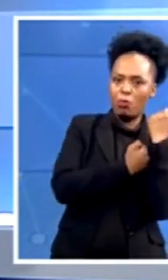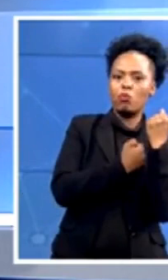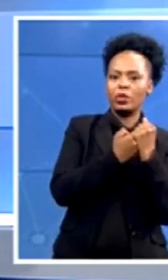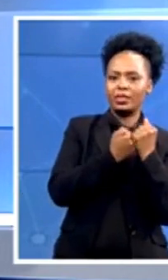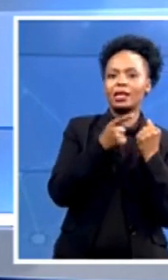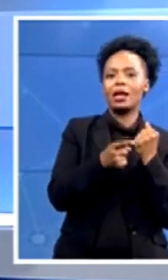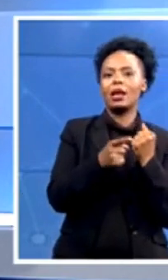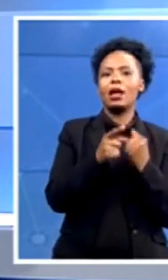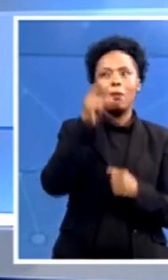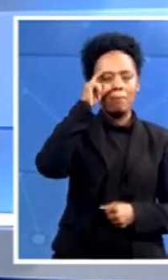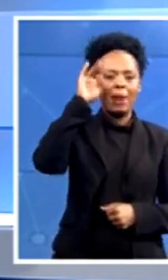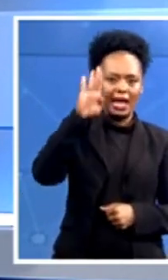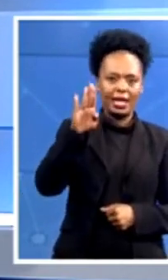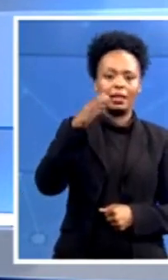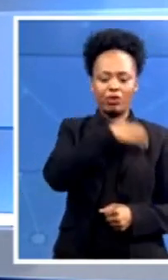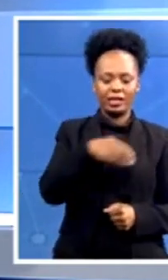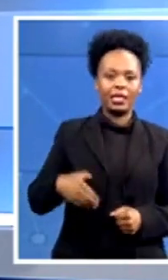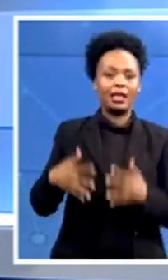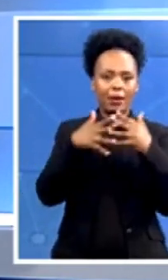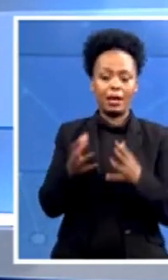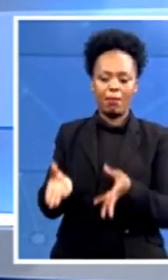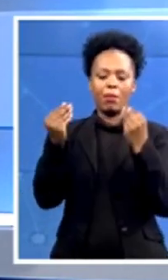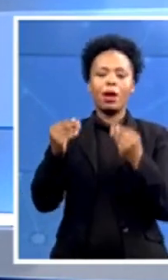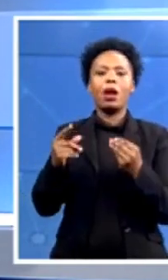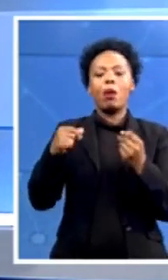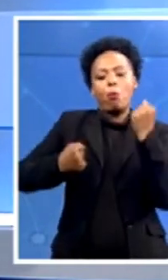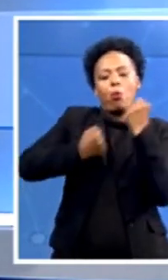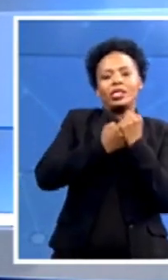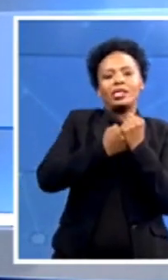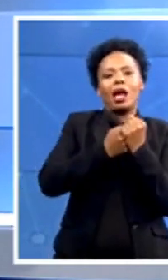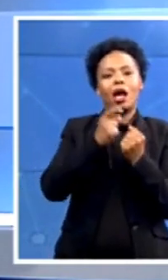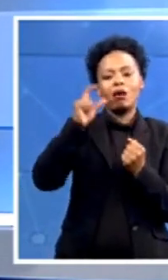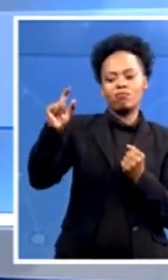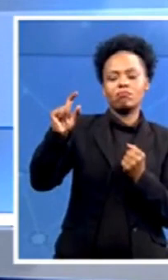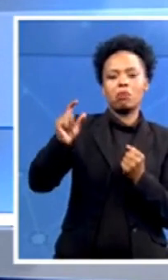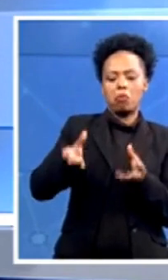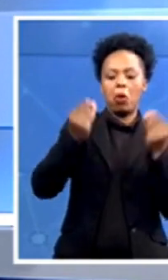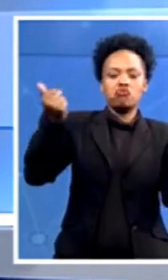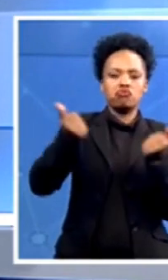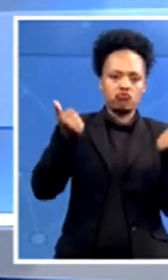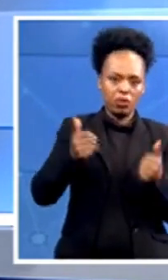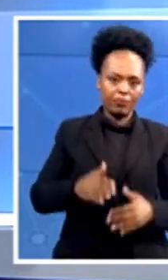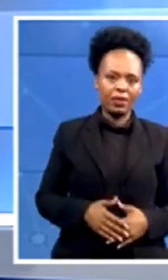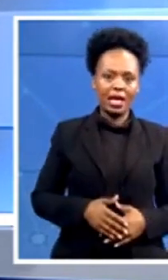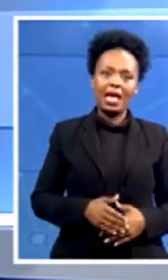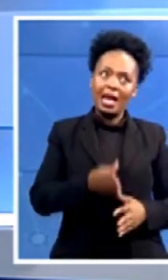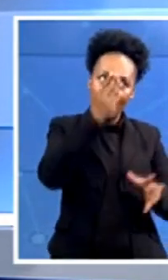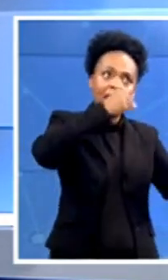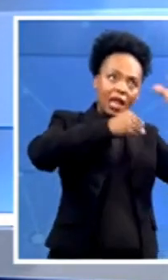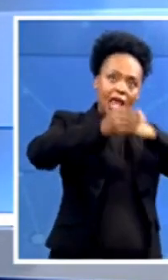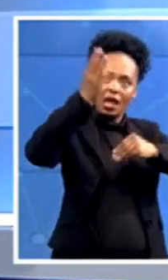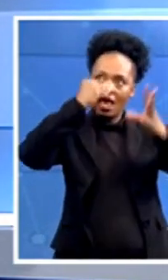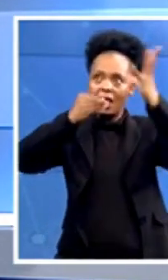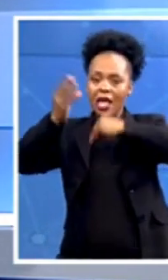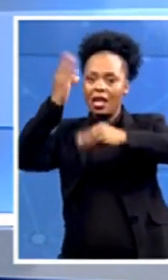So, well, talks developing as we go on. We're learning more and more about the deleterious effects